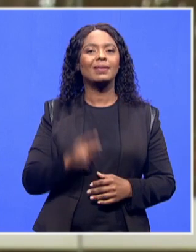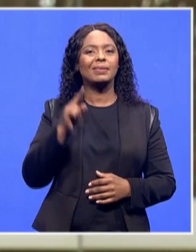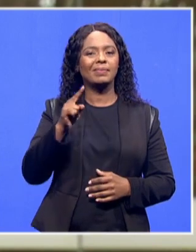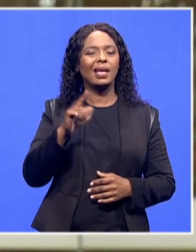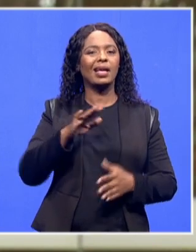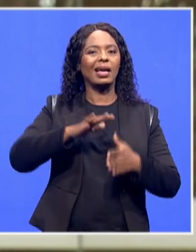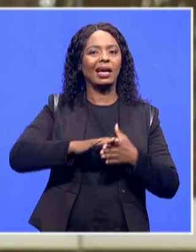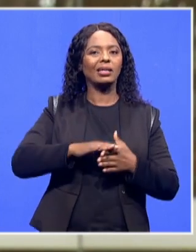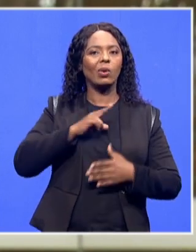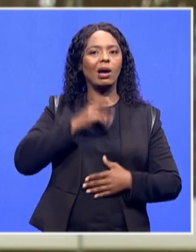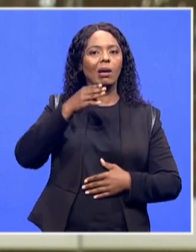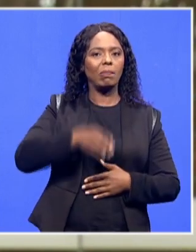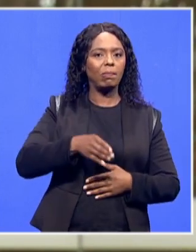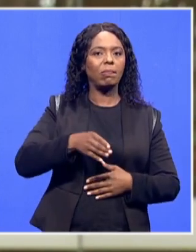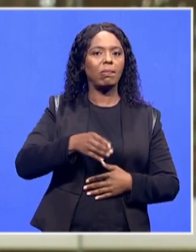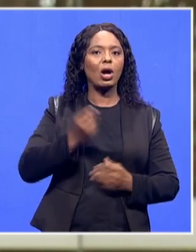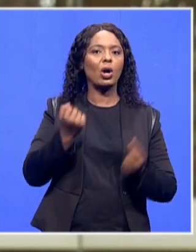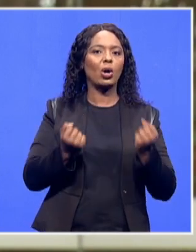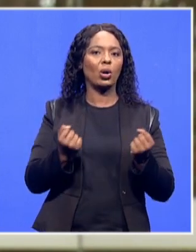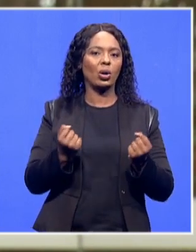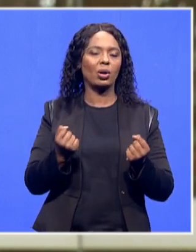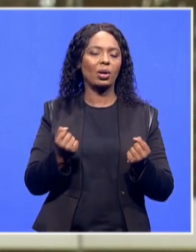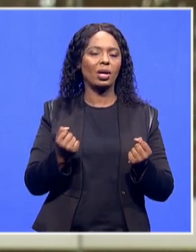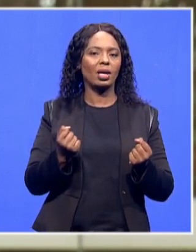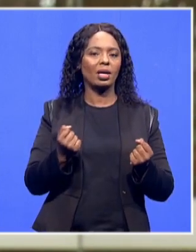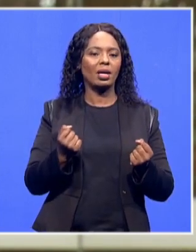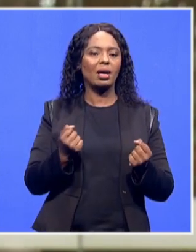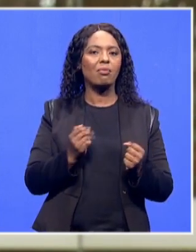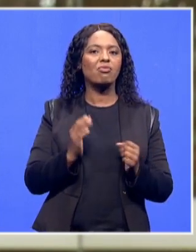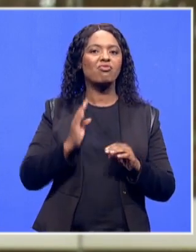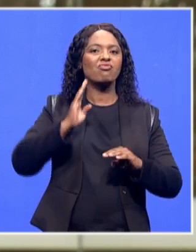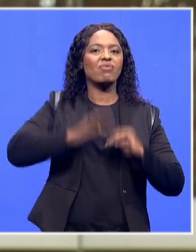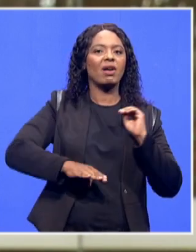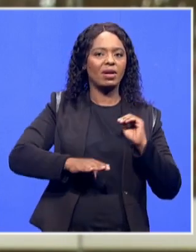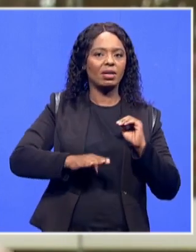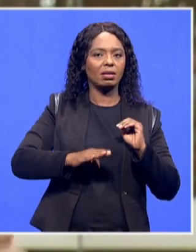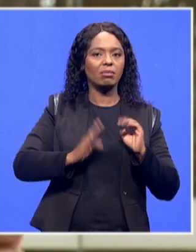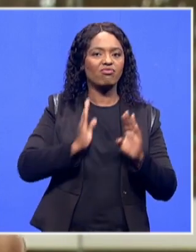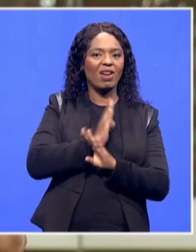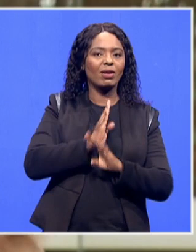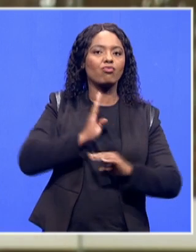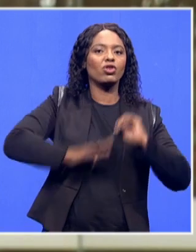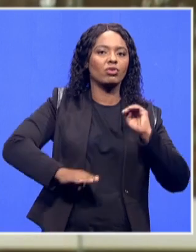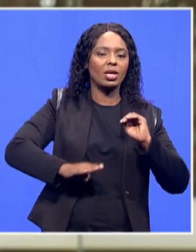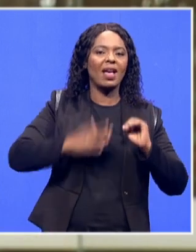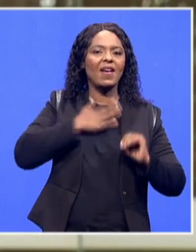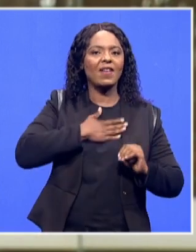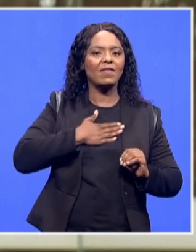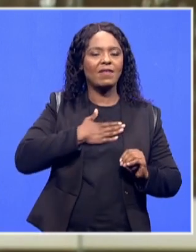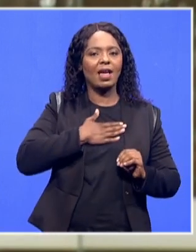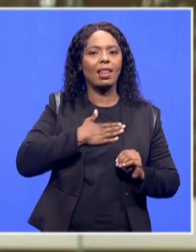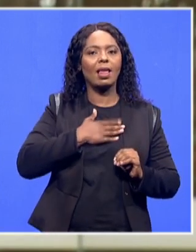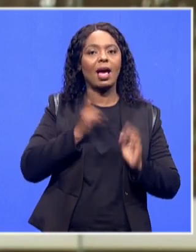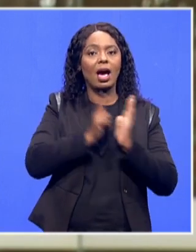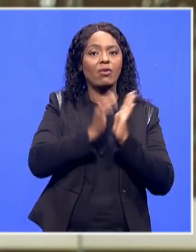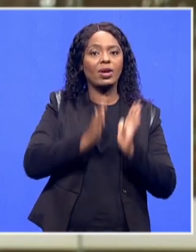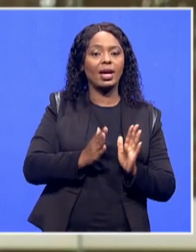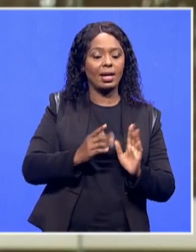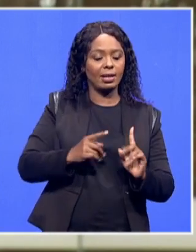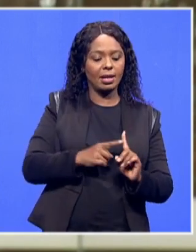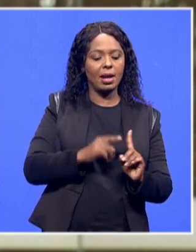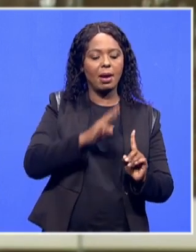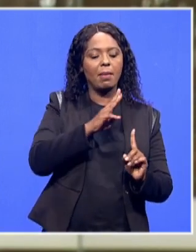why we are here is because the private prosecution feels that advocate Billy Downer took